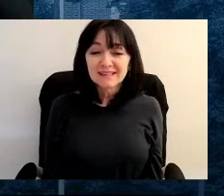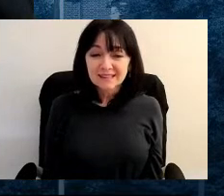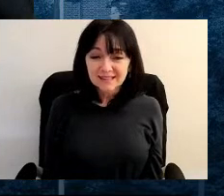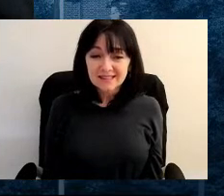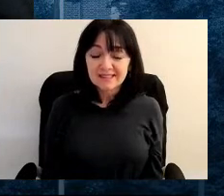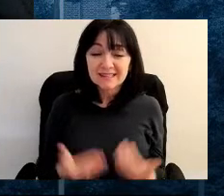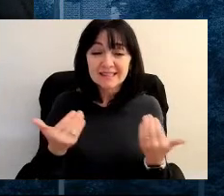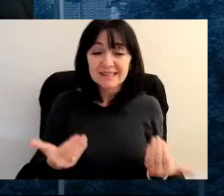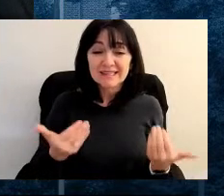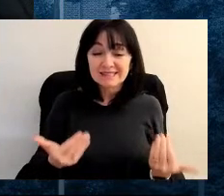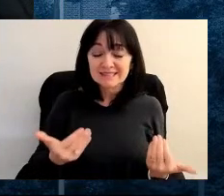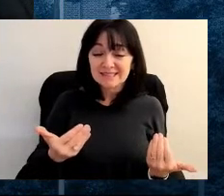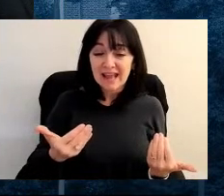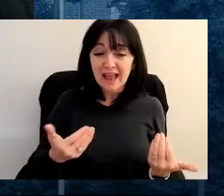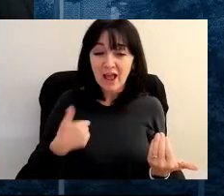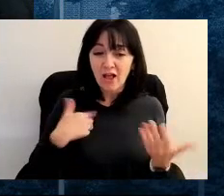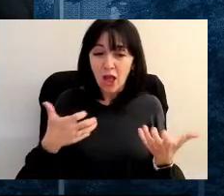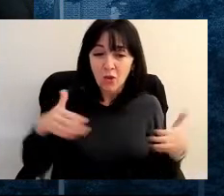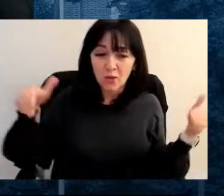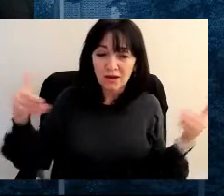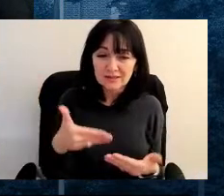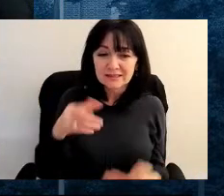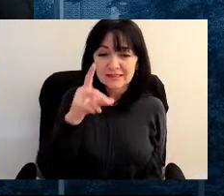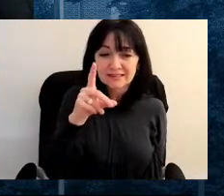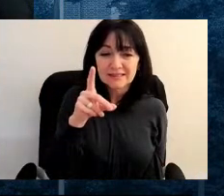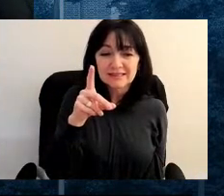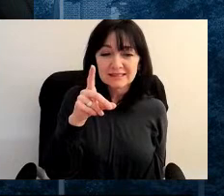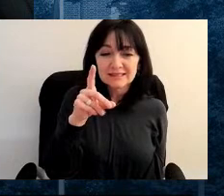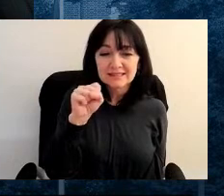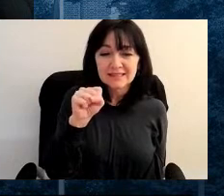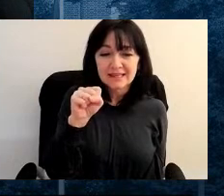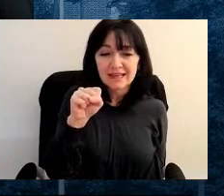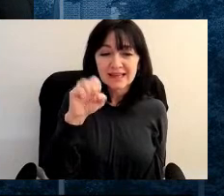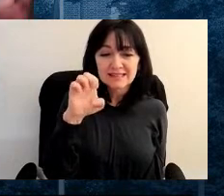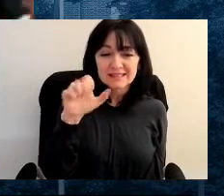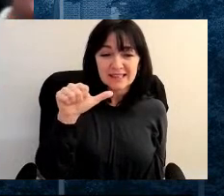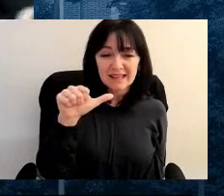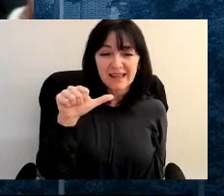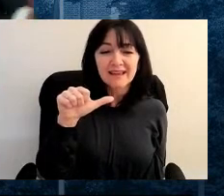And now let me introduce DSEA President Stephanie Ingram.